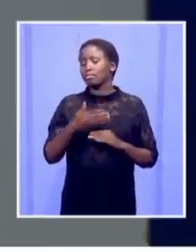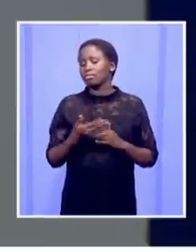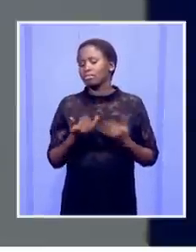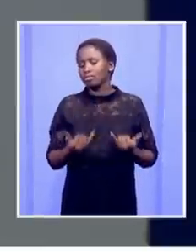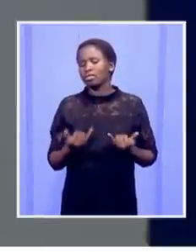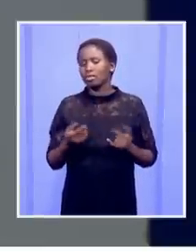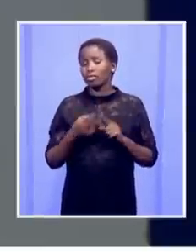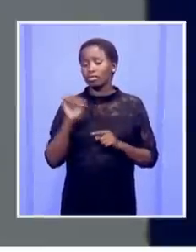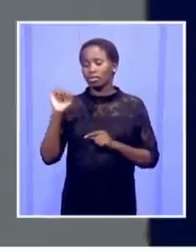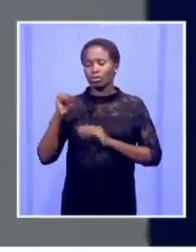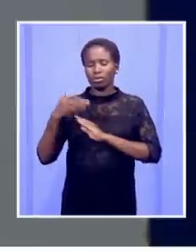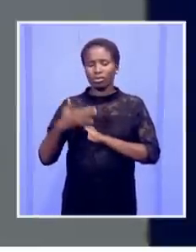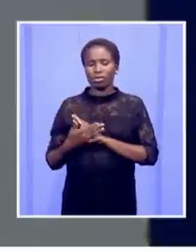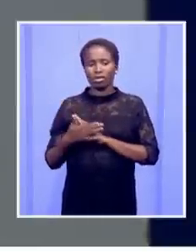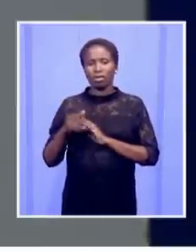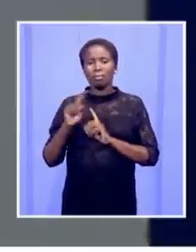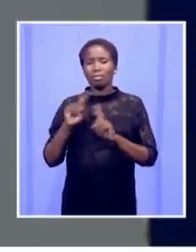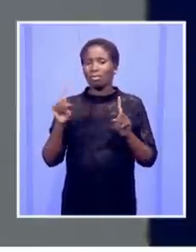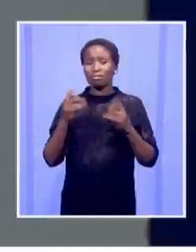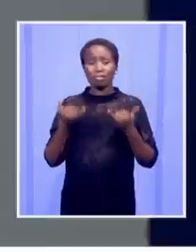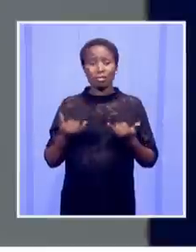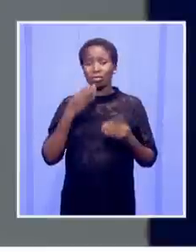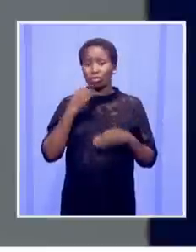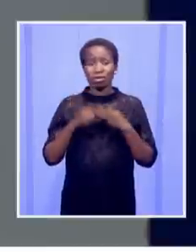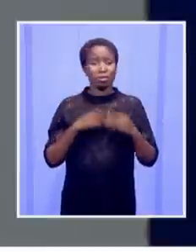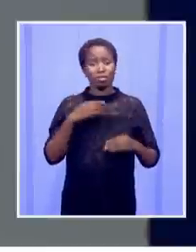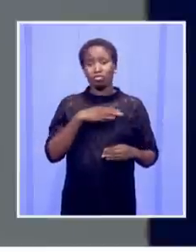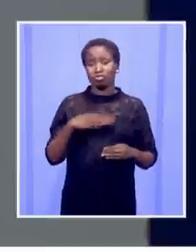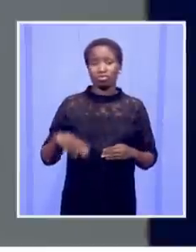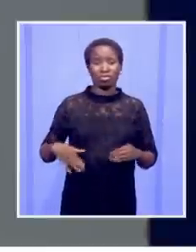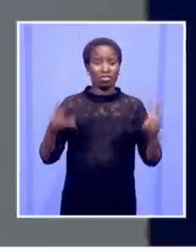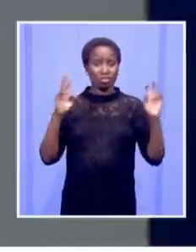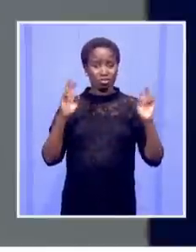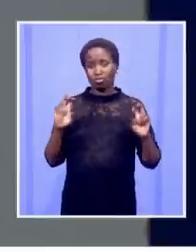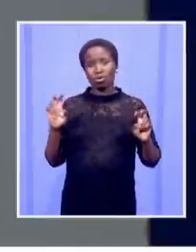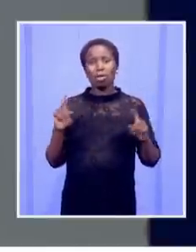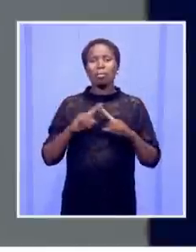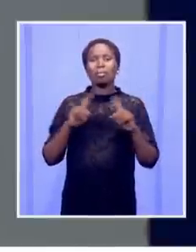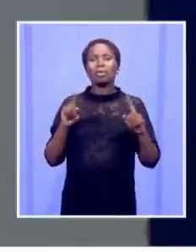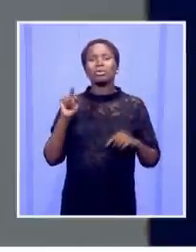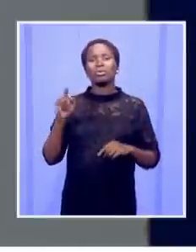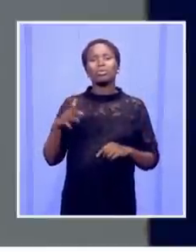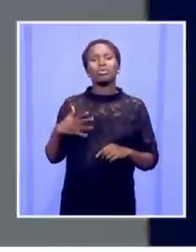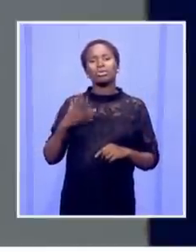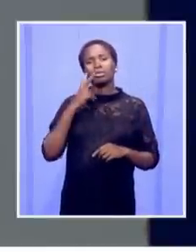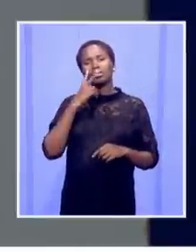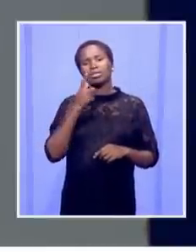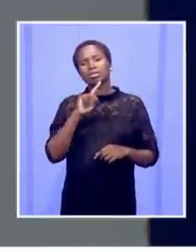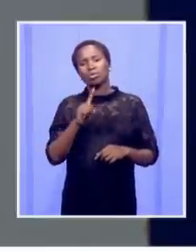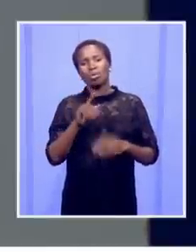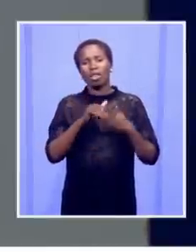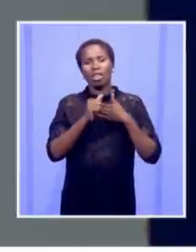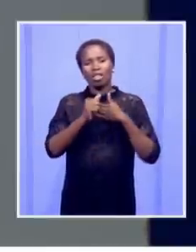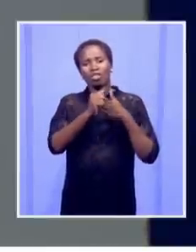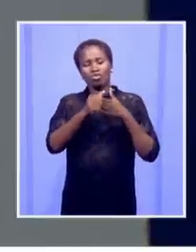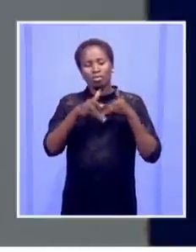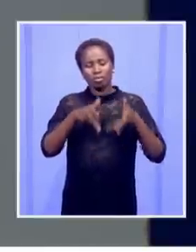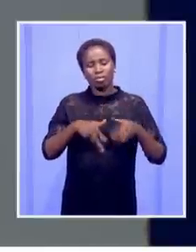from your side? And I'm not just talking about what the president does next, but what you want to see from a leadership point of view in the country moving